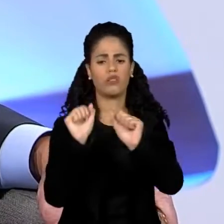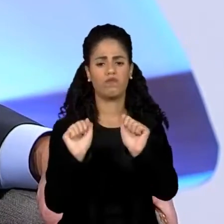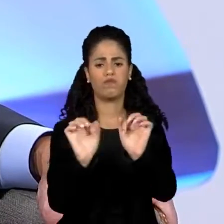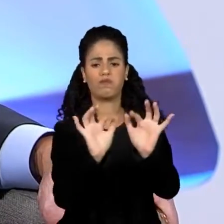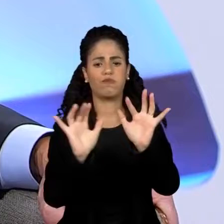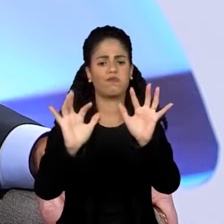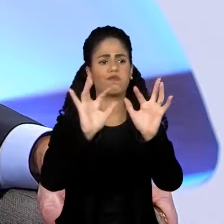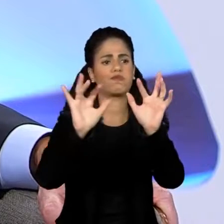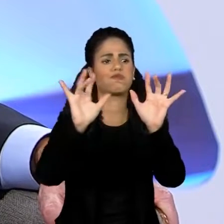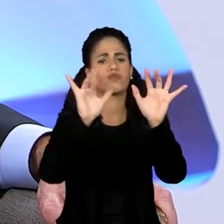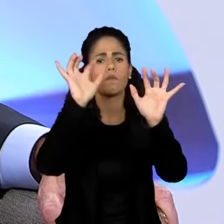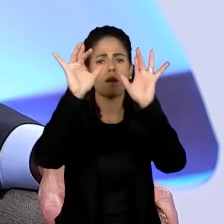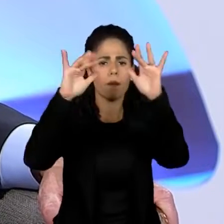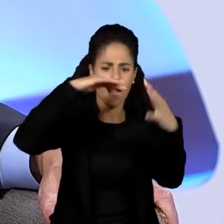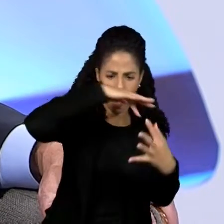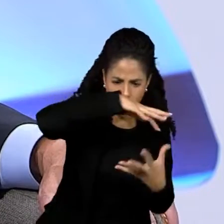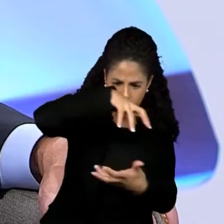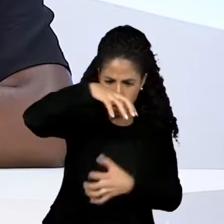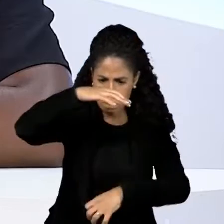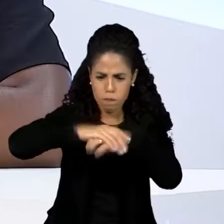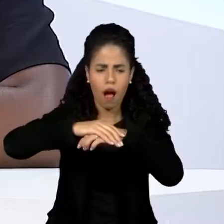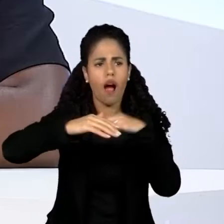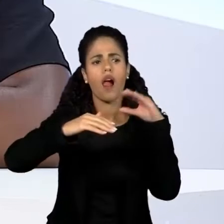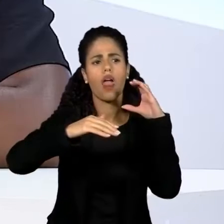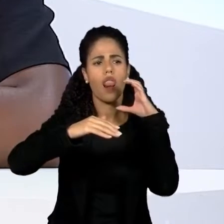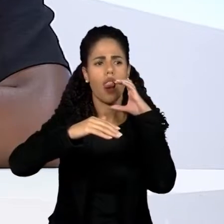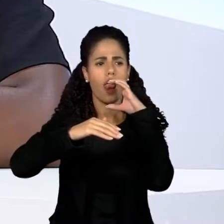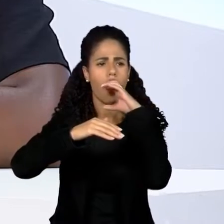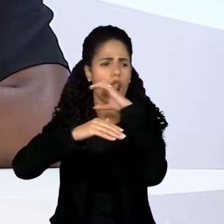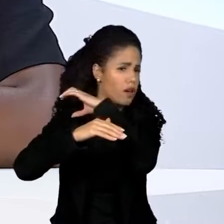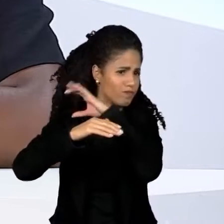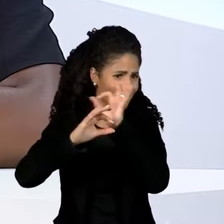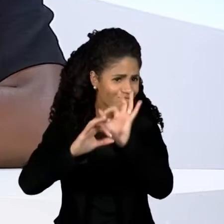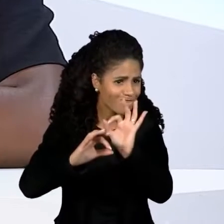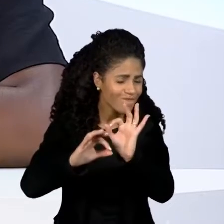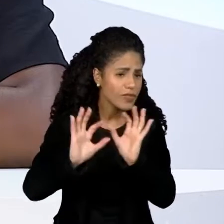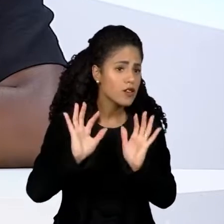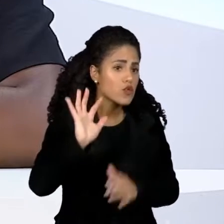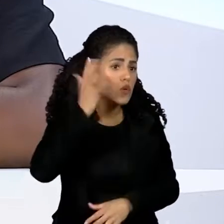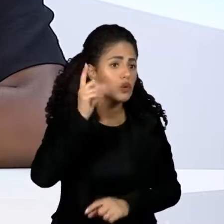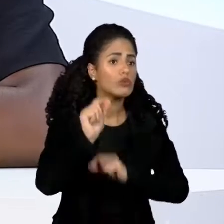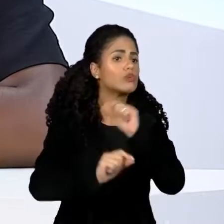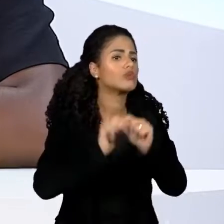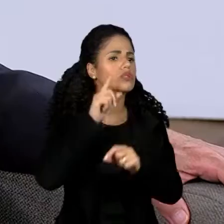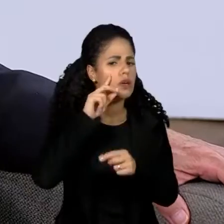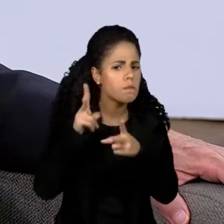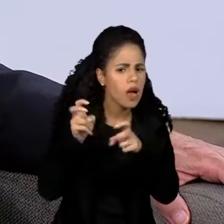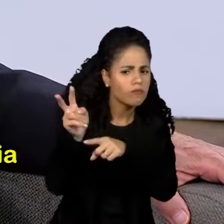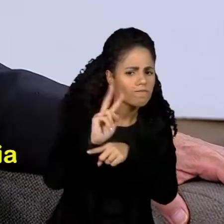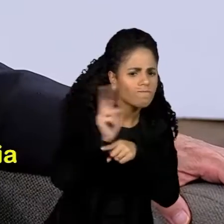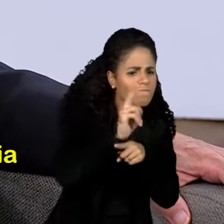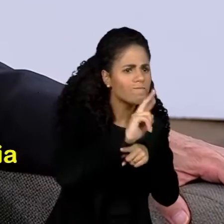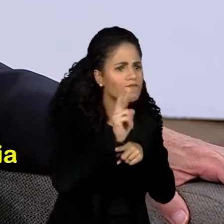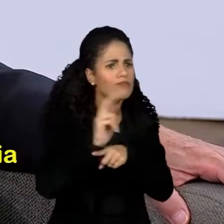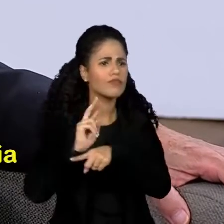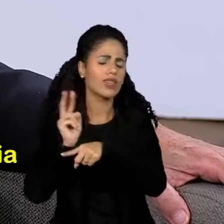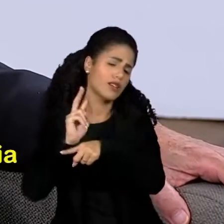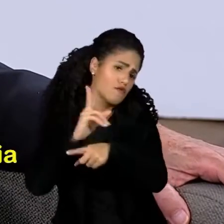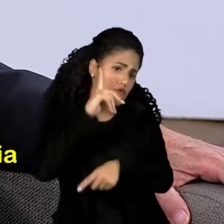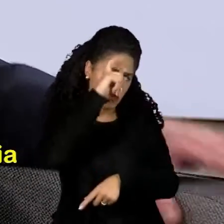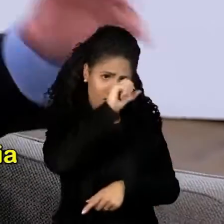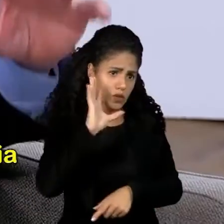it would lead to global warming. And his predictions were correct. It's a real achievement of science. You make a